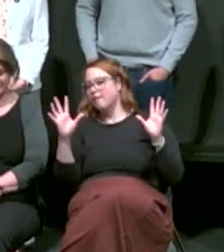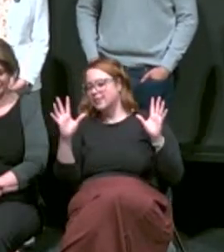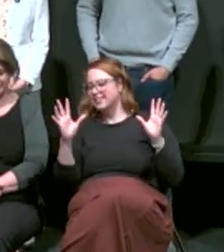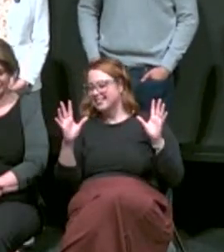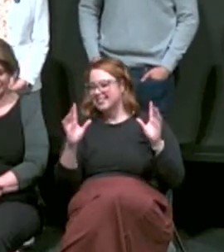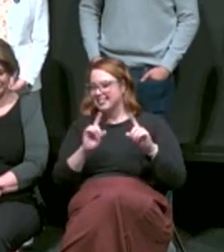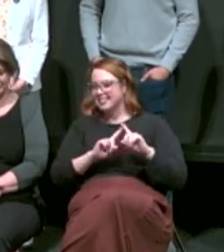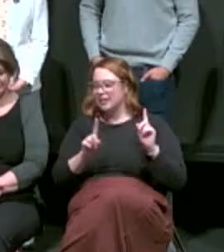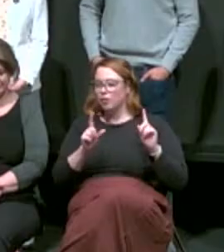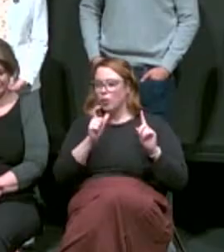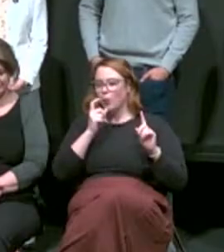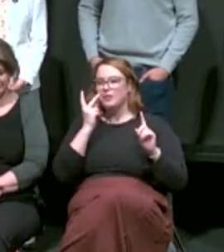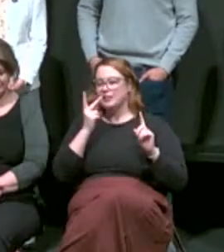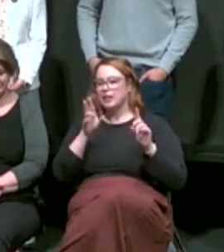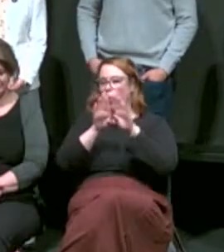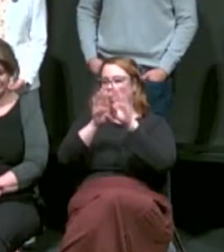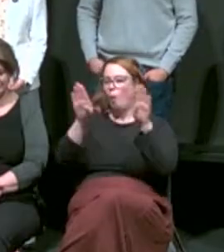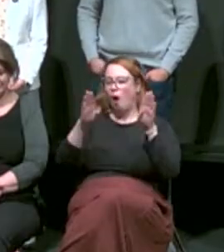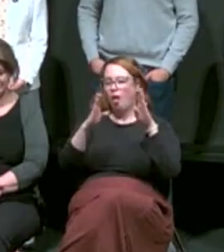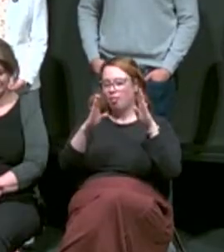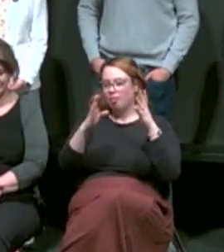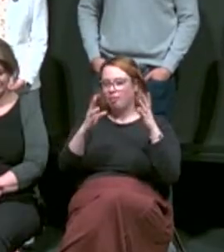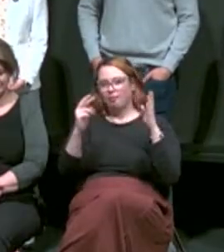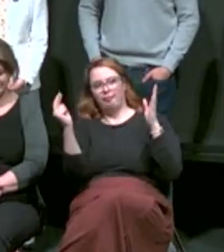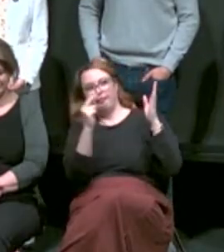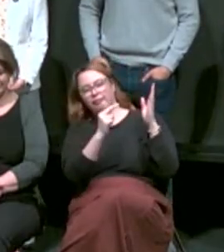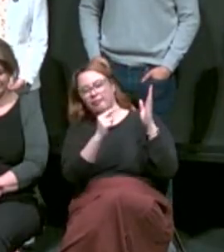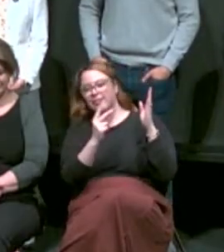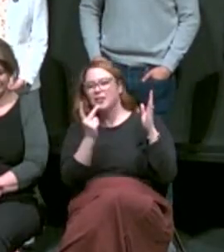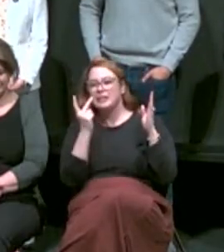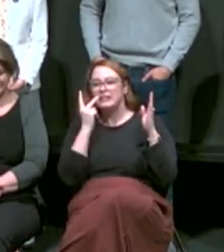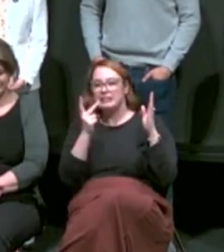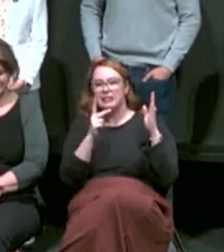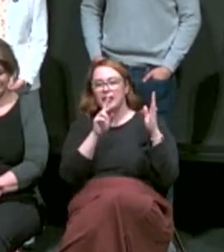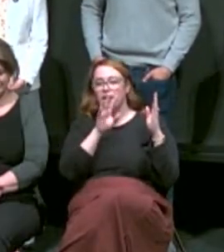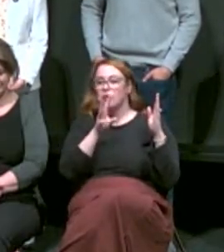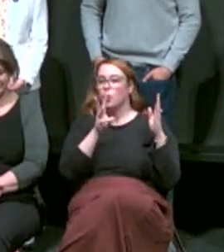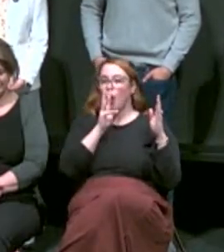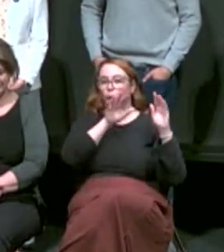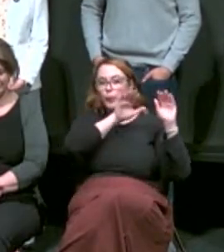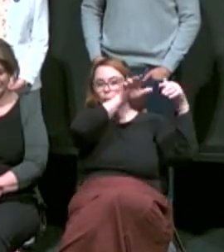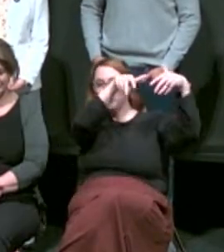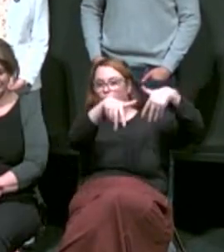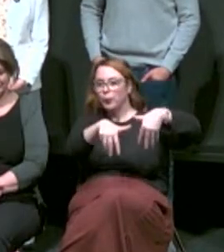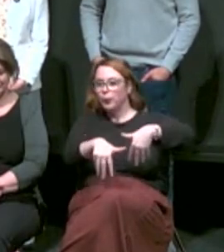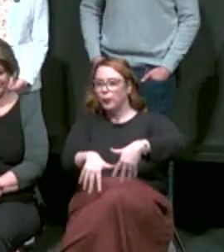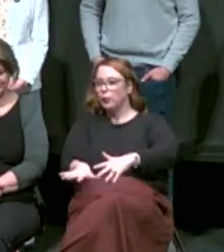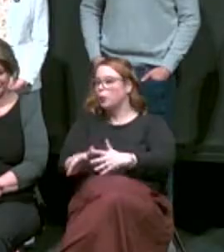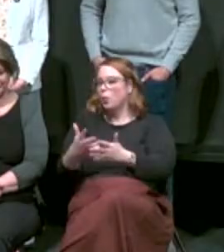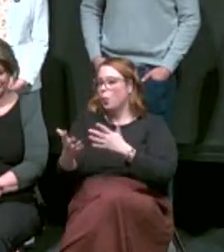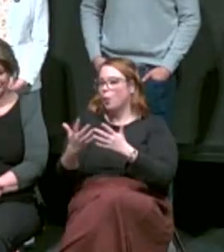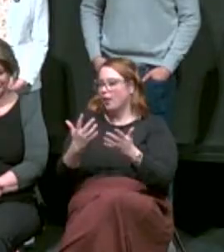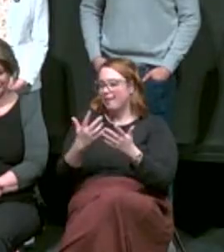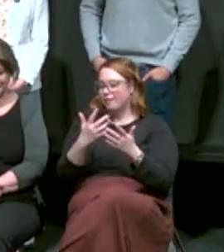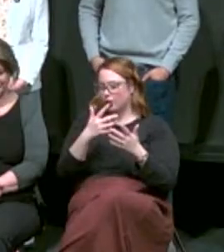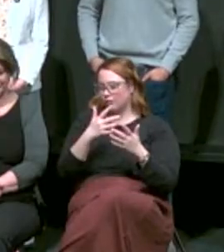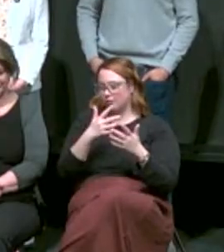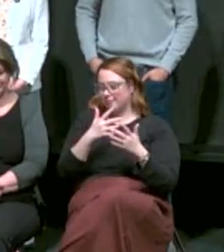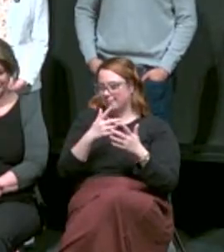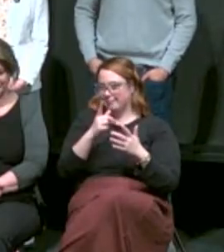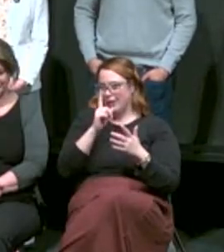You won't look at a wall. You'll see the historic falls in whatever form they